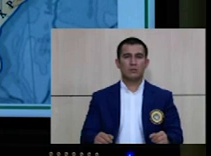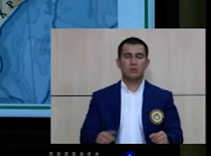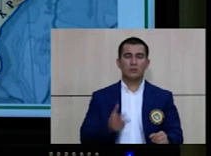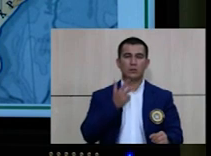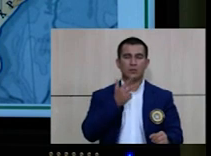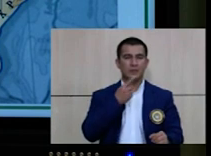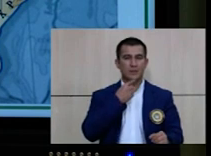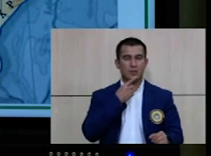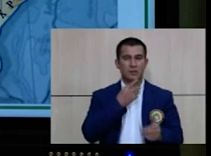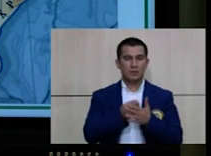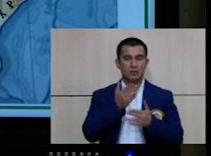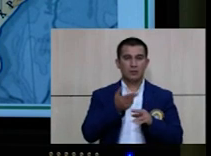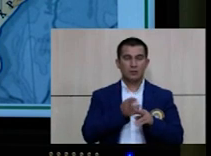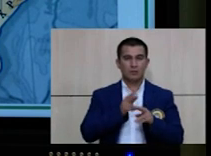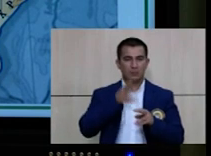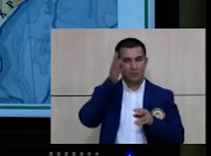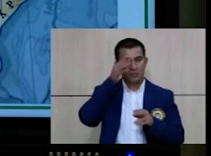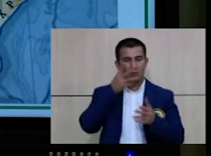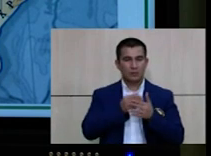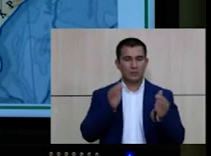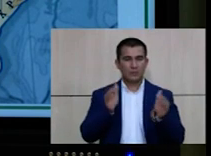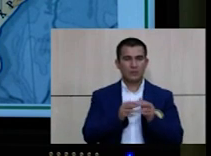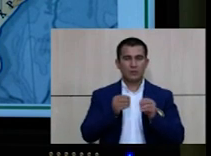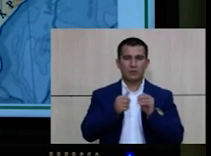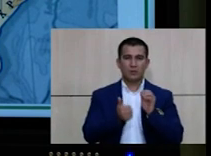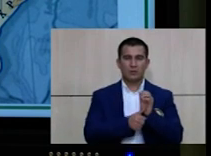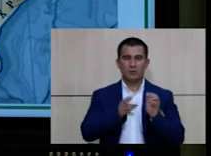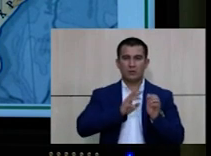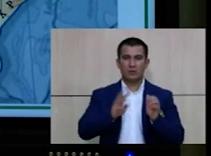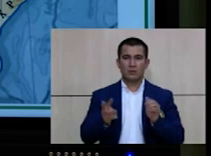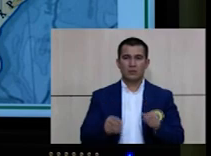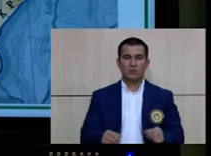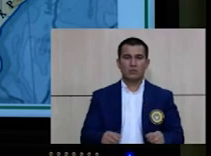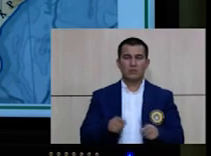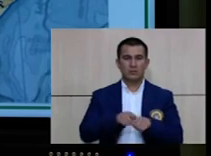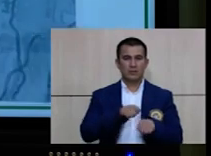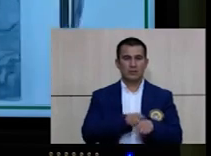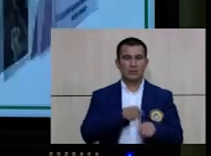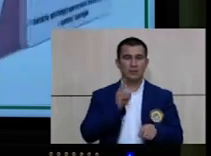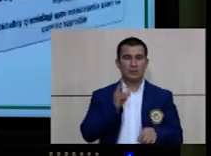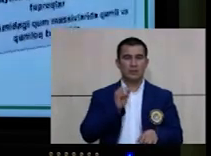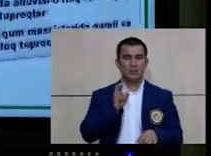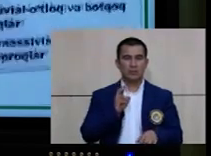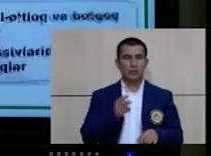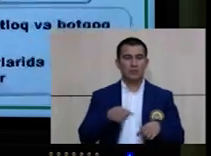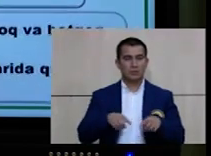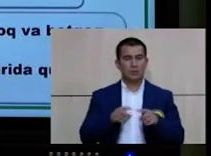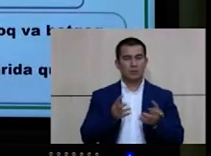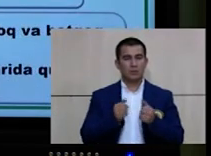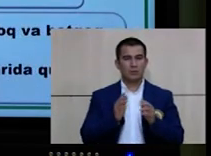Uchqizil suv omborining suv sig'imi esa 16 million metr kubni tashkil